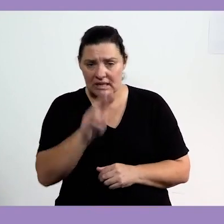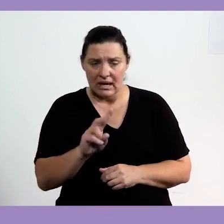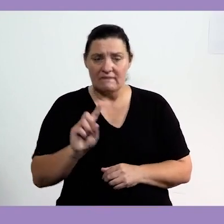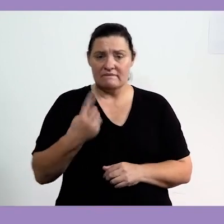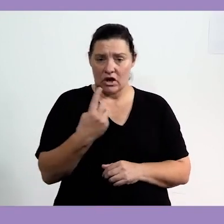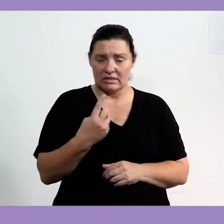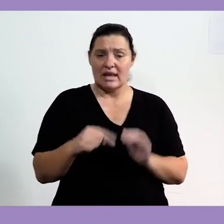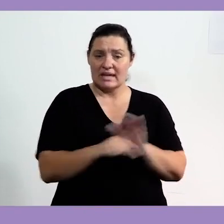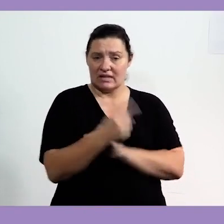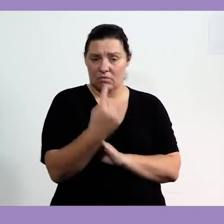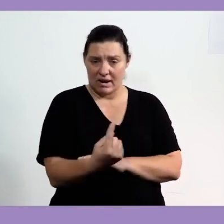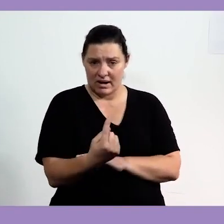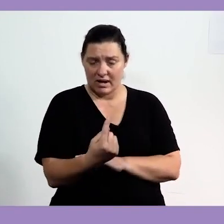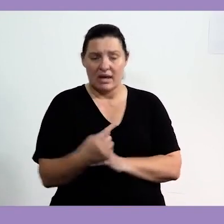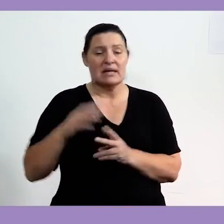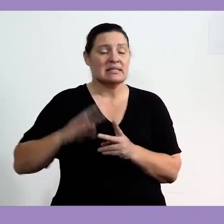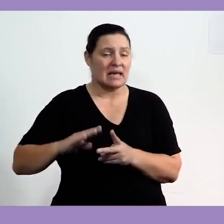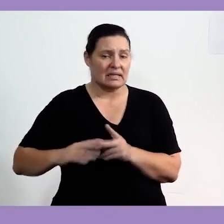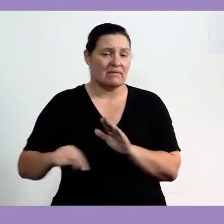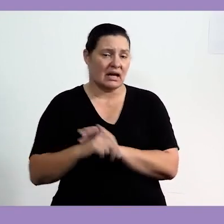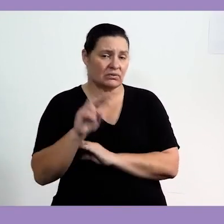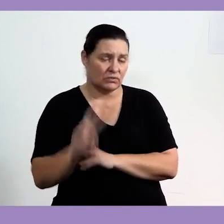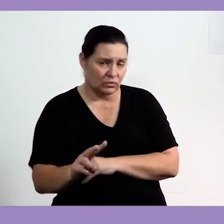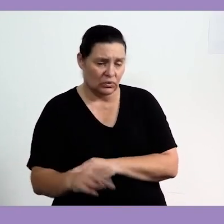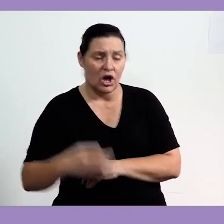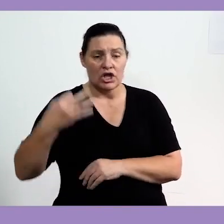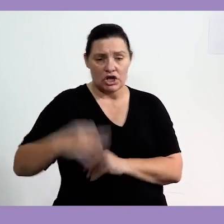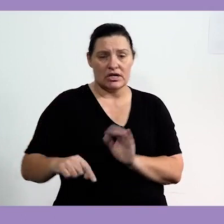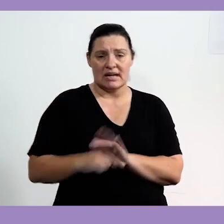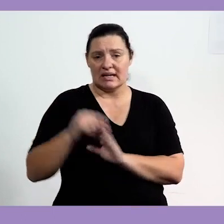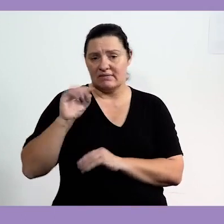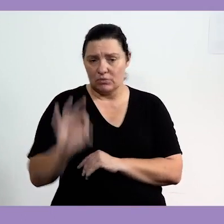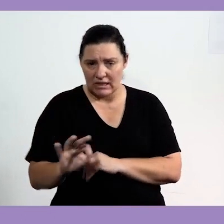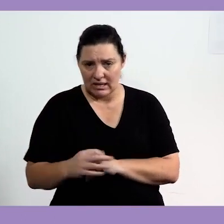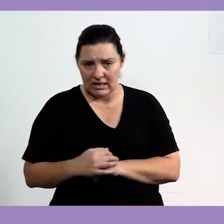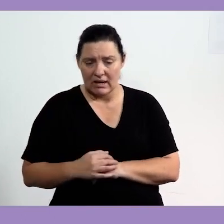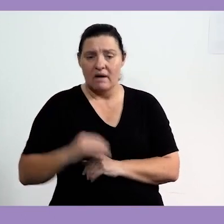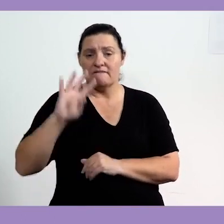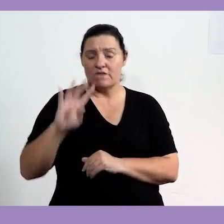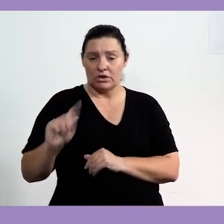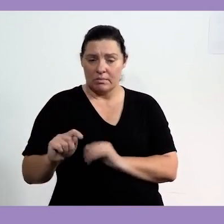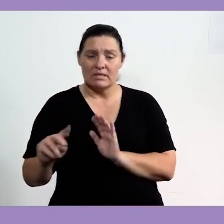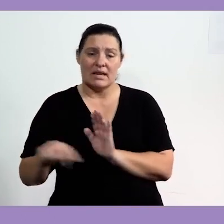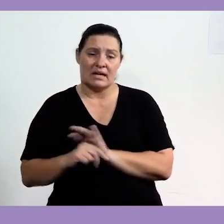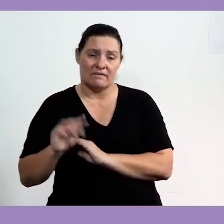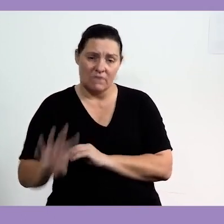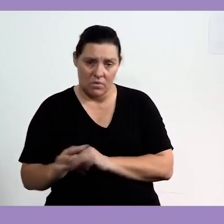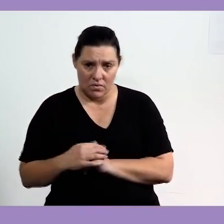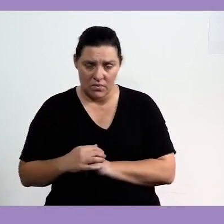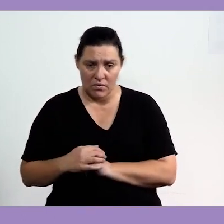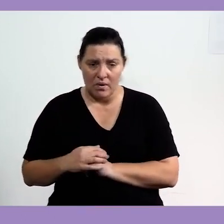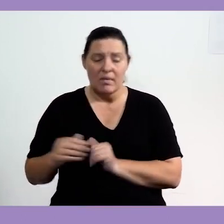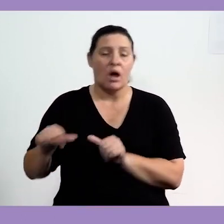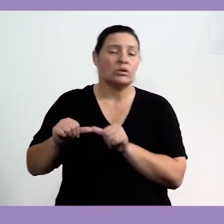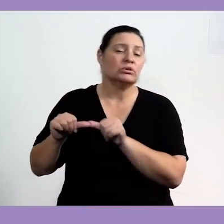So we can see that the first one is negative 1. The second one is negative 2. The third one is negative 3. Fourth one is negative